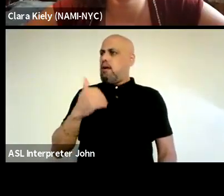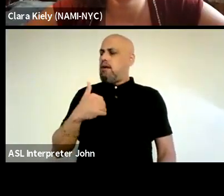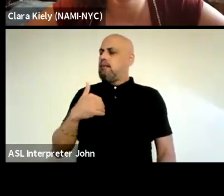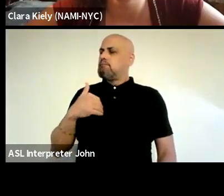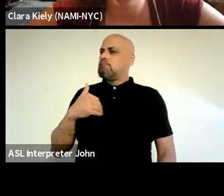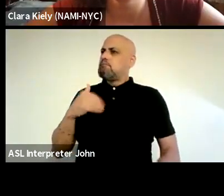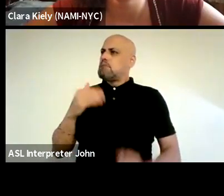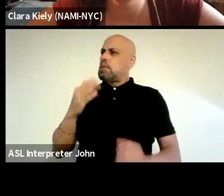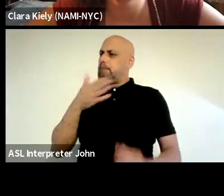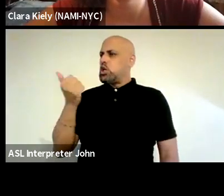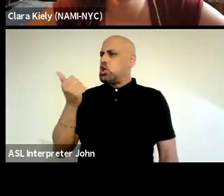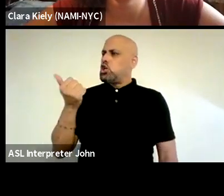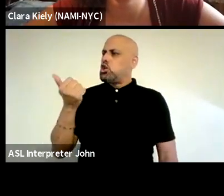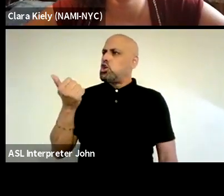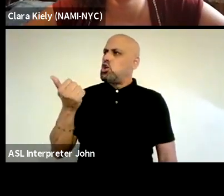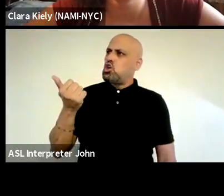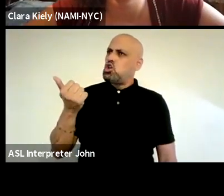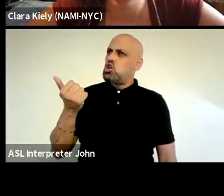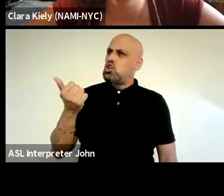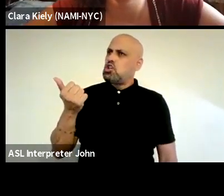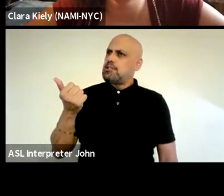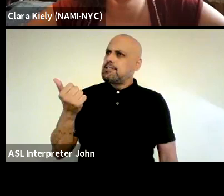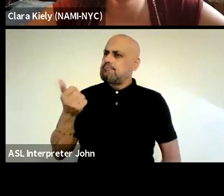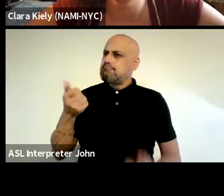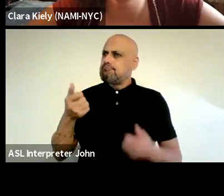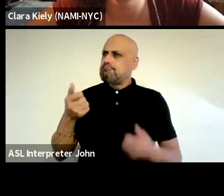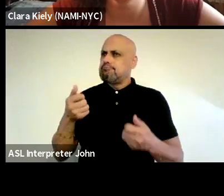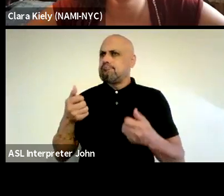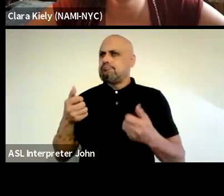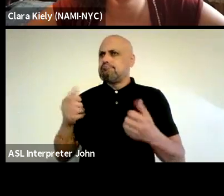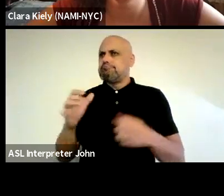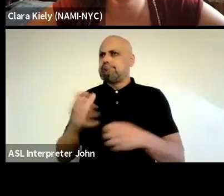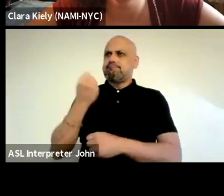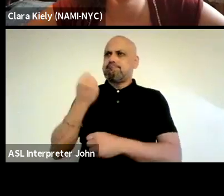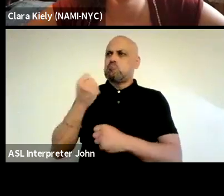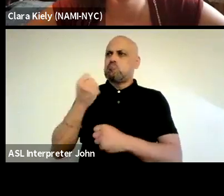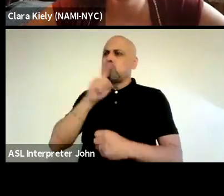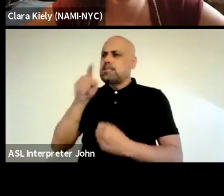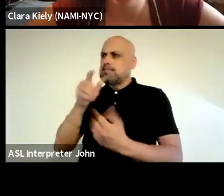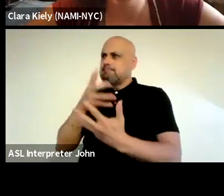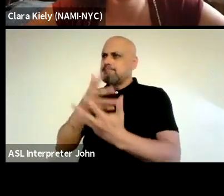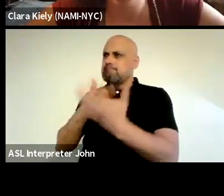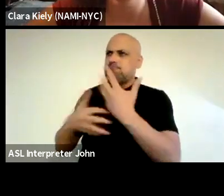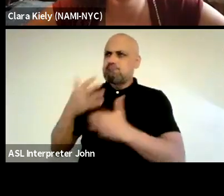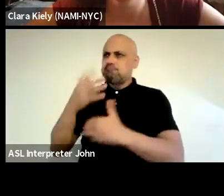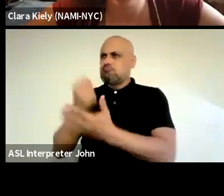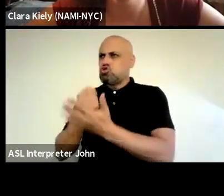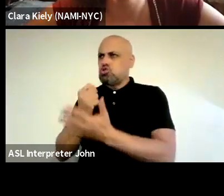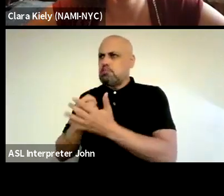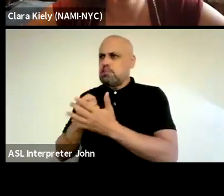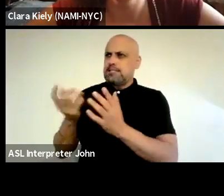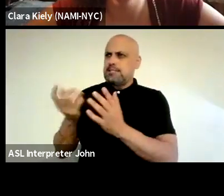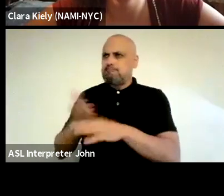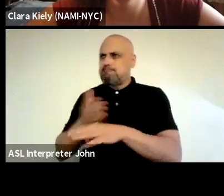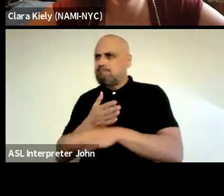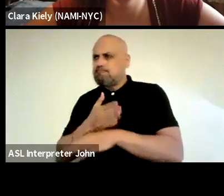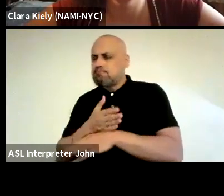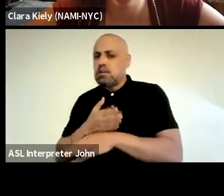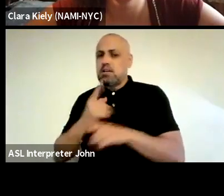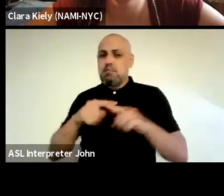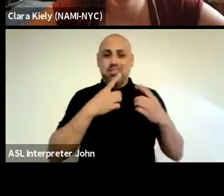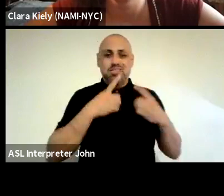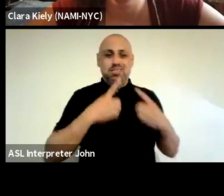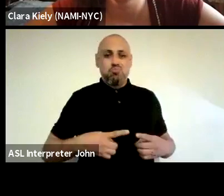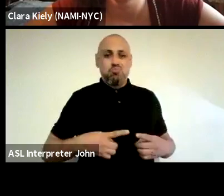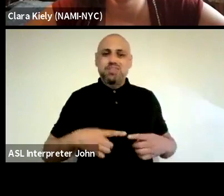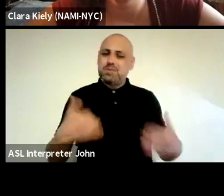better chance I had of really engaging in the treatment and being productive with it. But the depression can put you in a